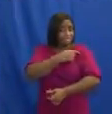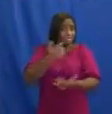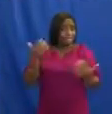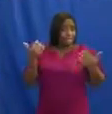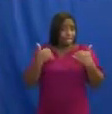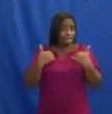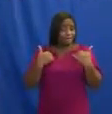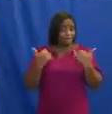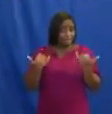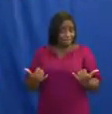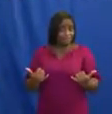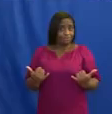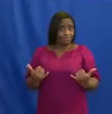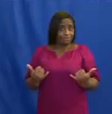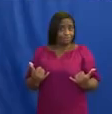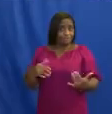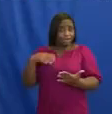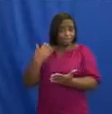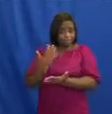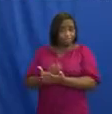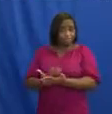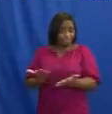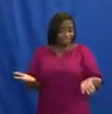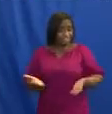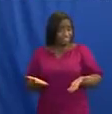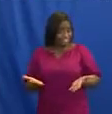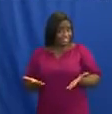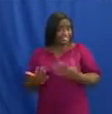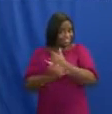yariano. Ibi abiduye memu.